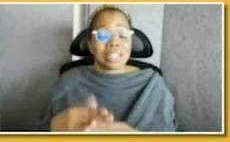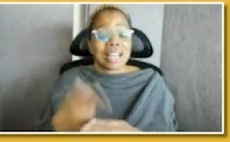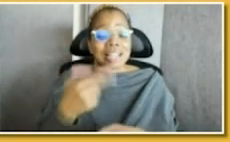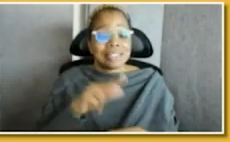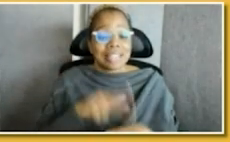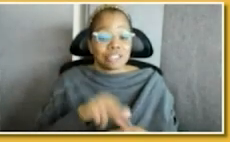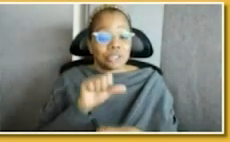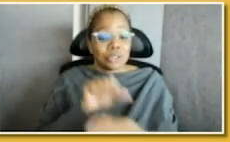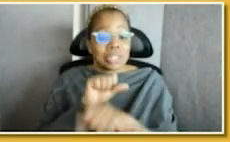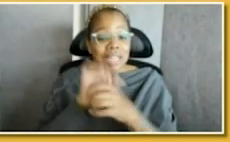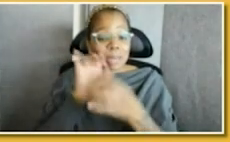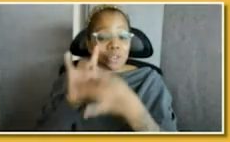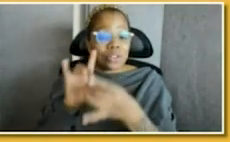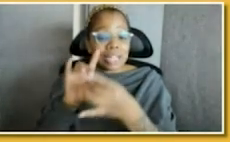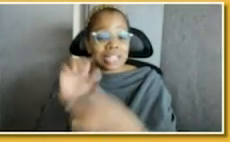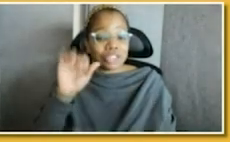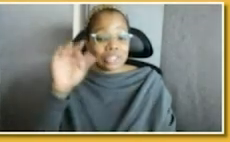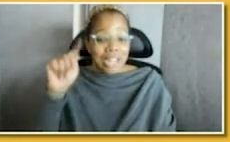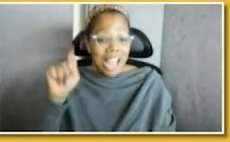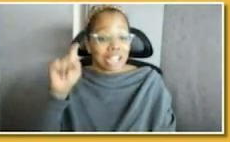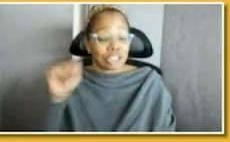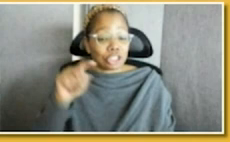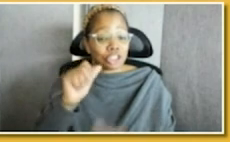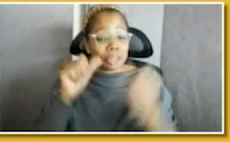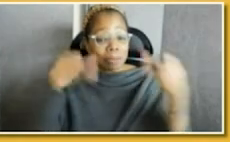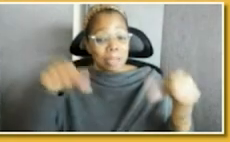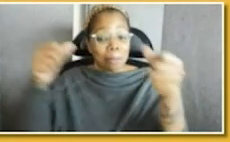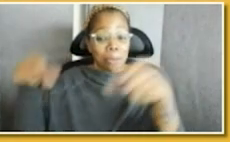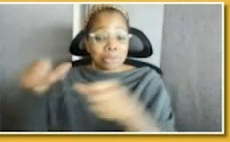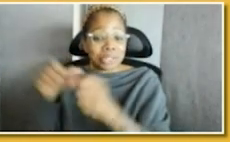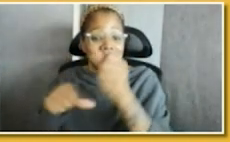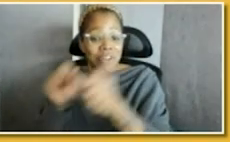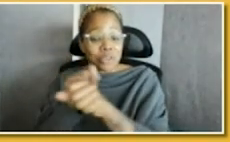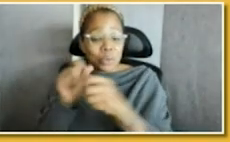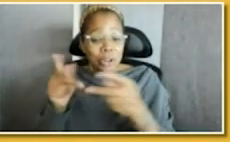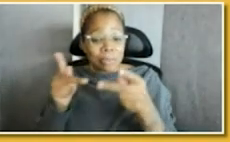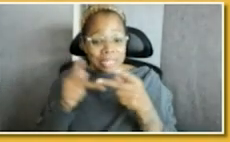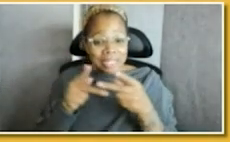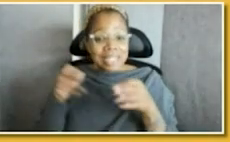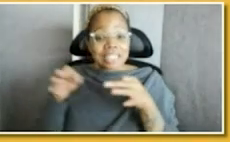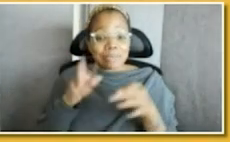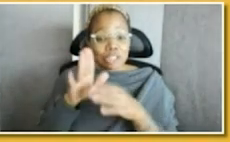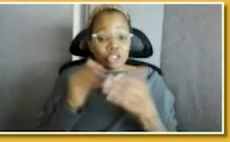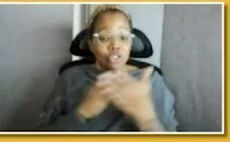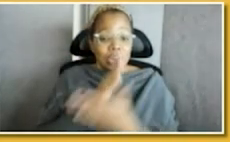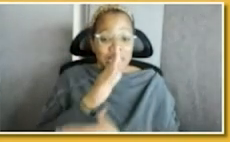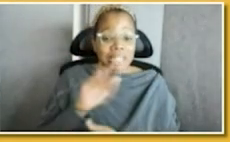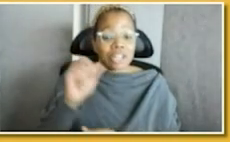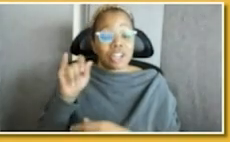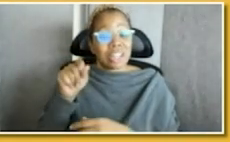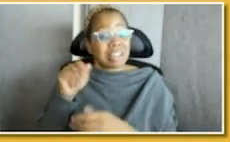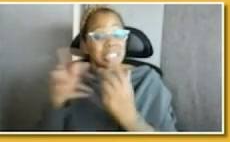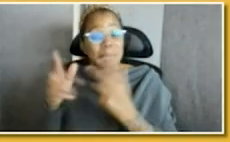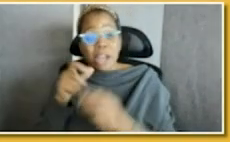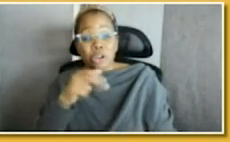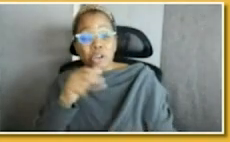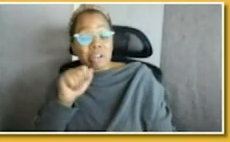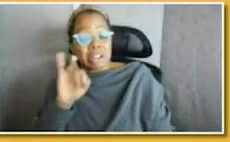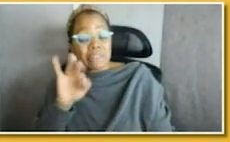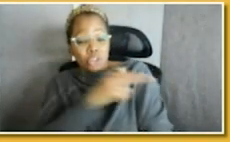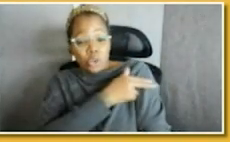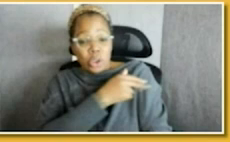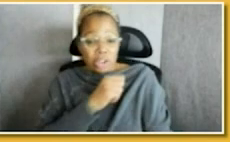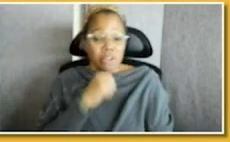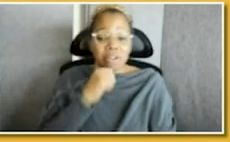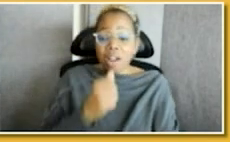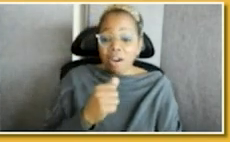posted up in every workplace around the country. And it tells you your rights, whether you're in a union or not. So get familiar